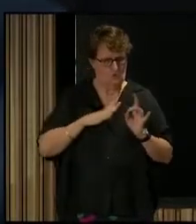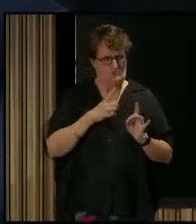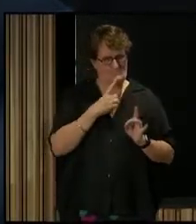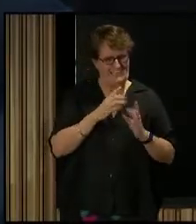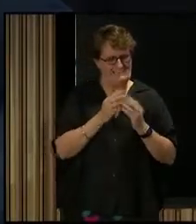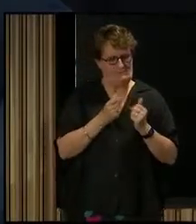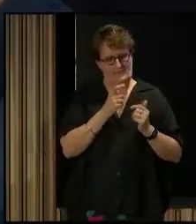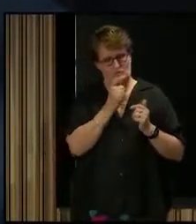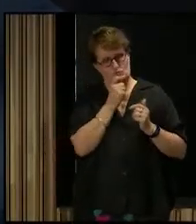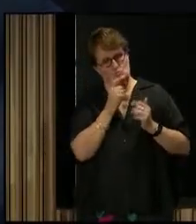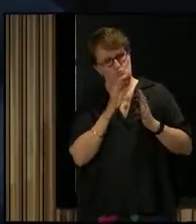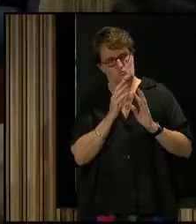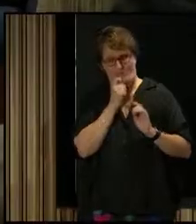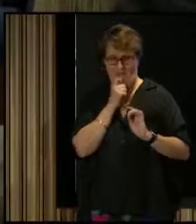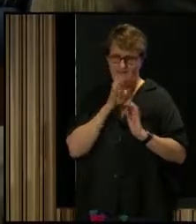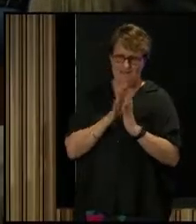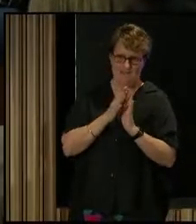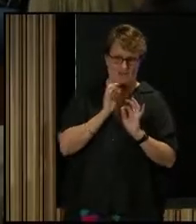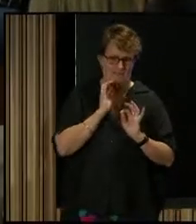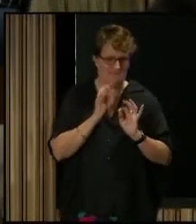place. We've no idea who's watching.